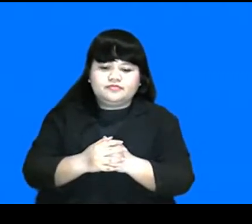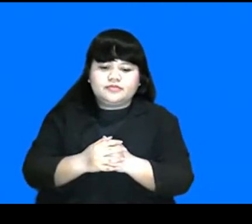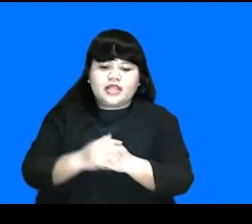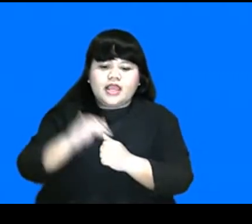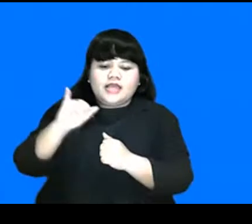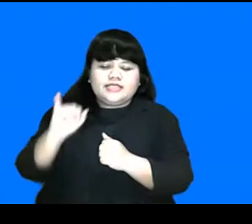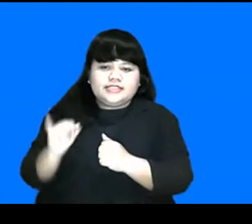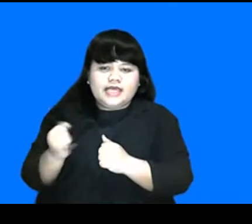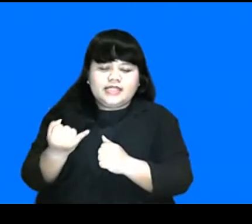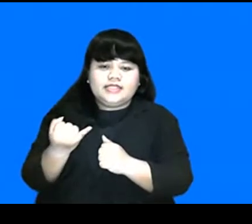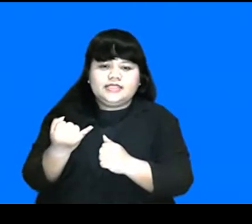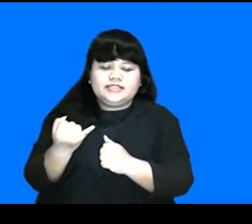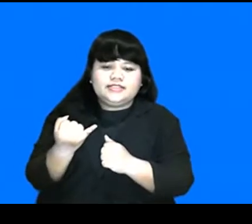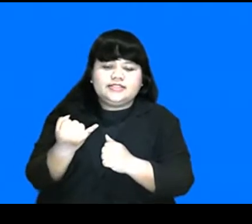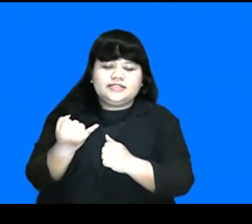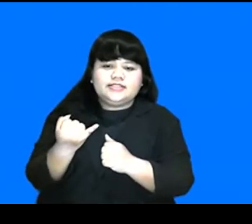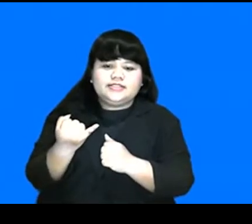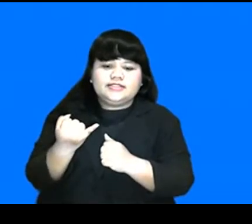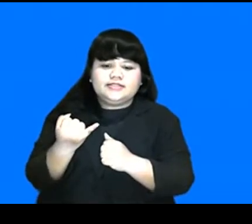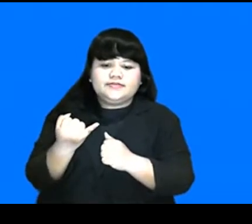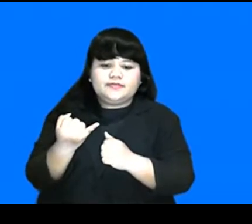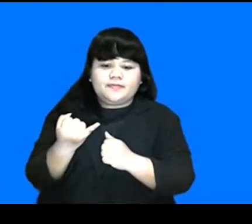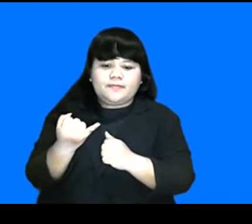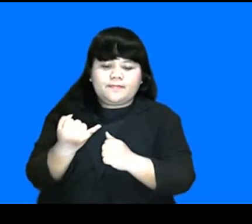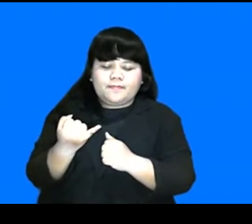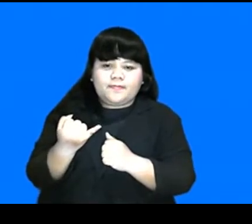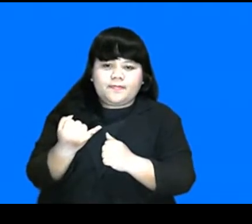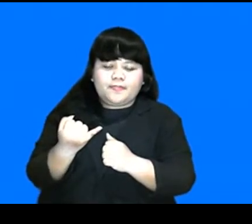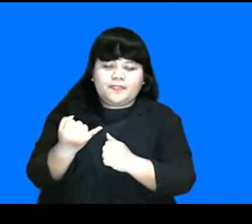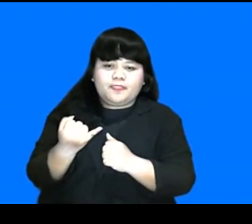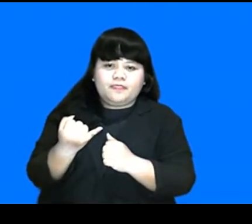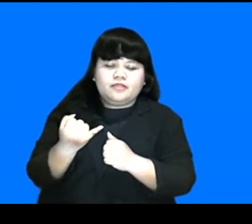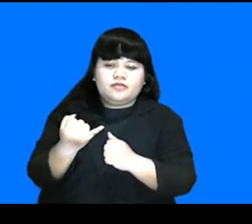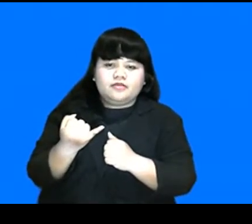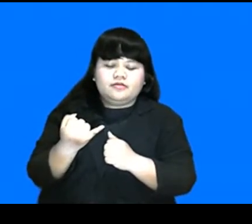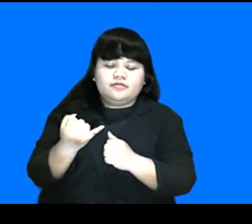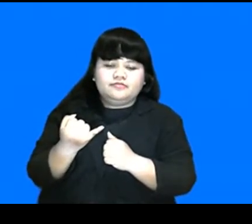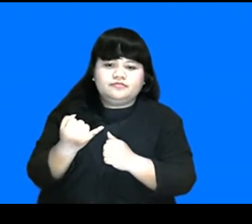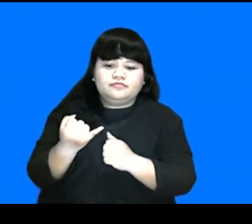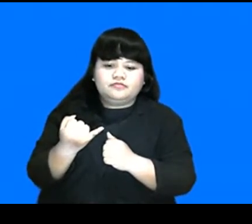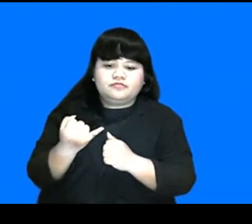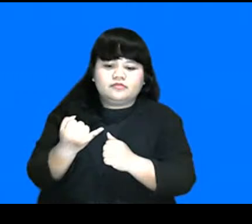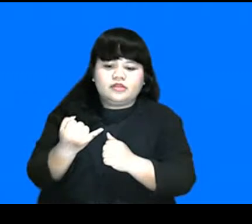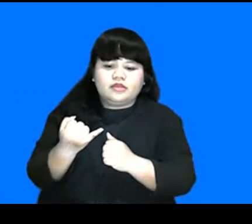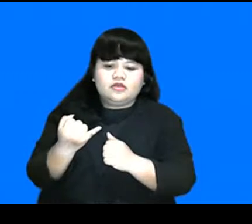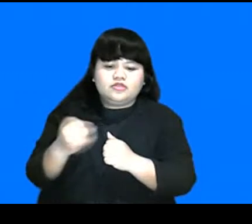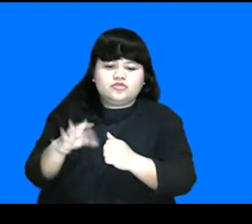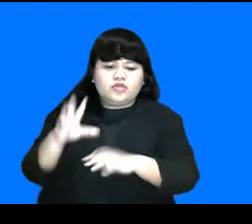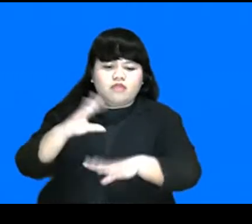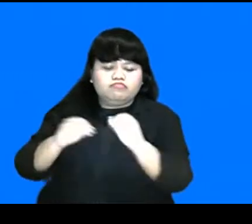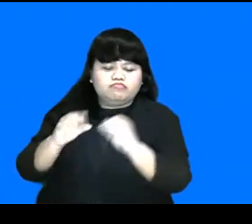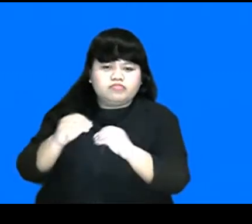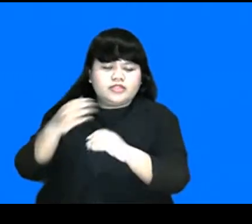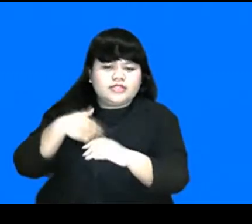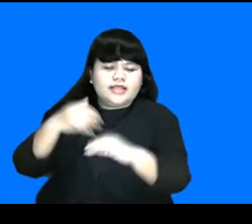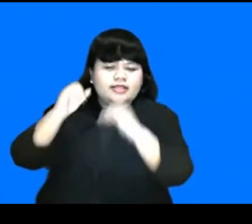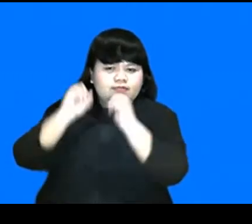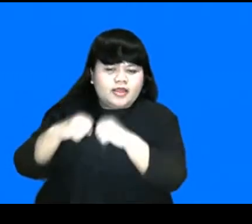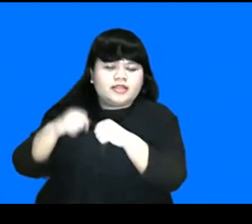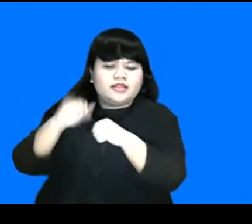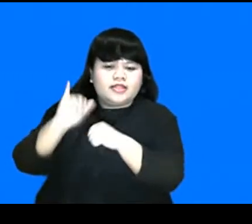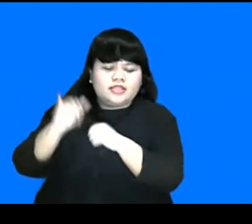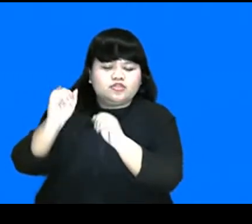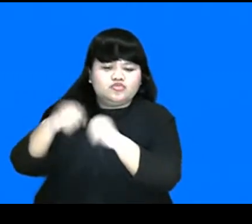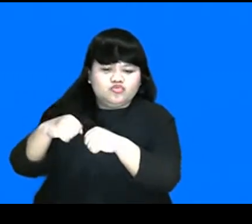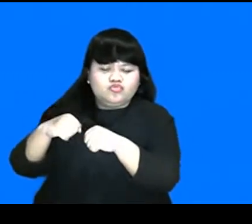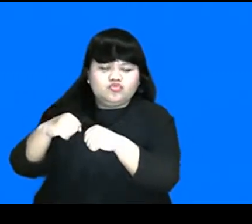you, ma'am, who spoke up about those foundations, I agree completely with Jyotsna. It's a